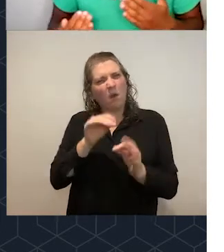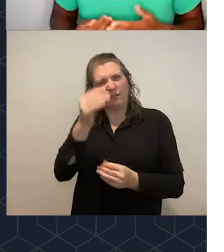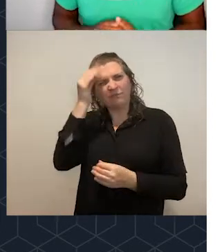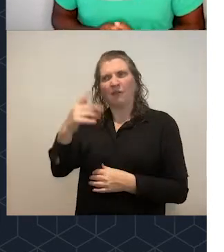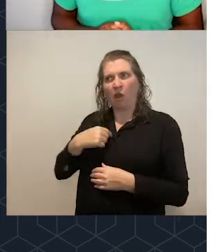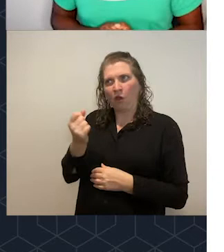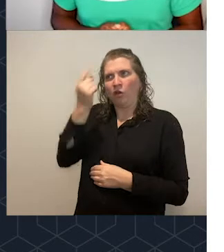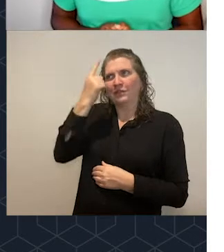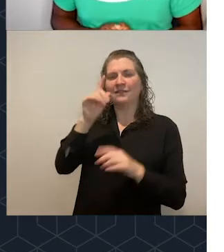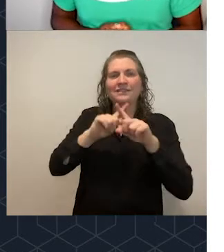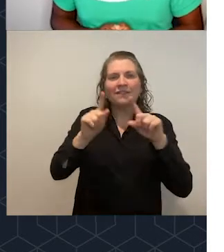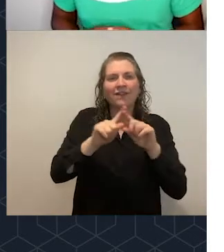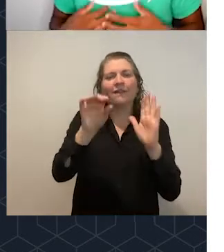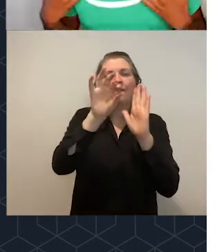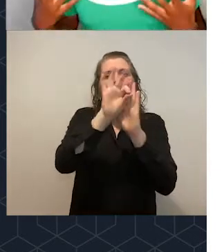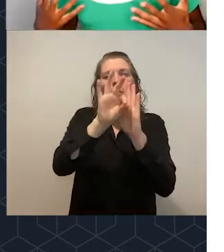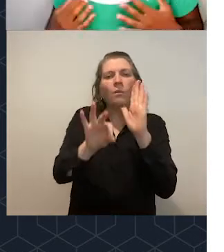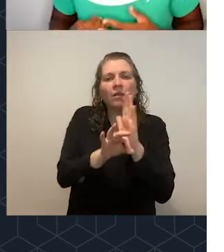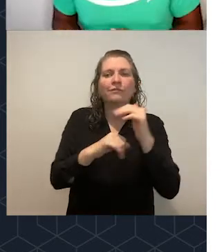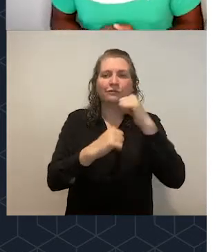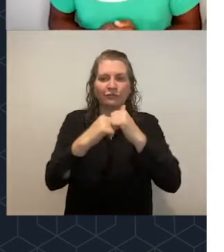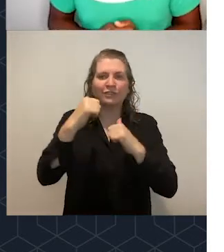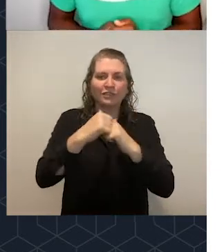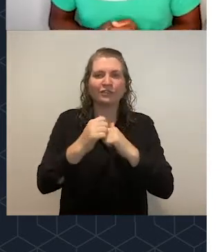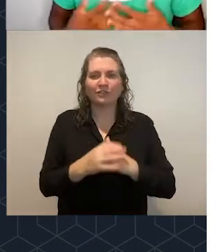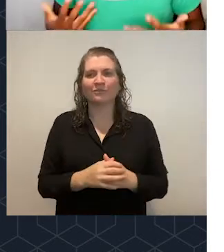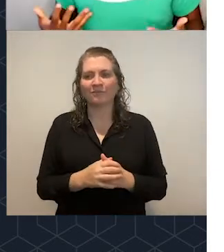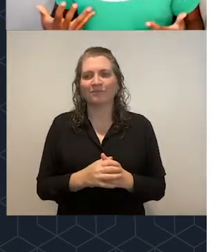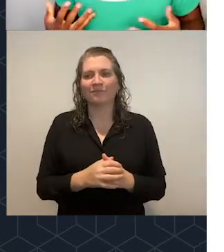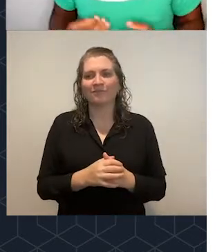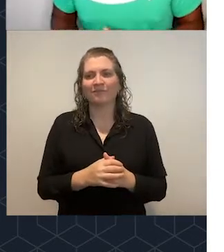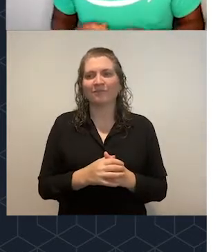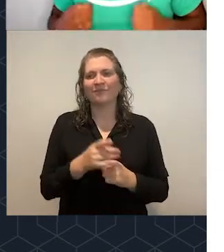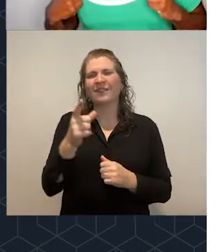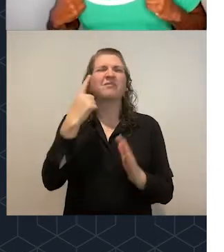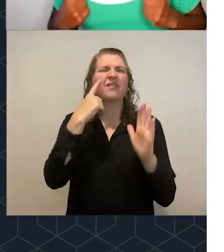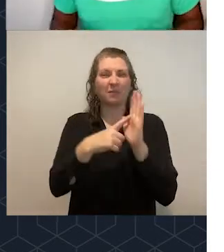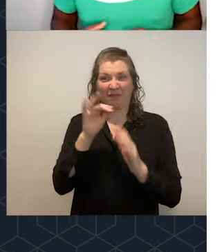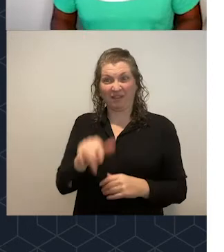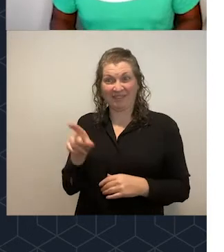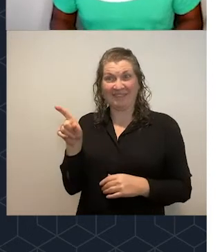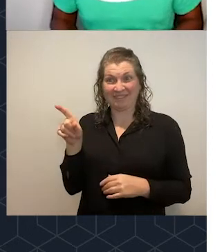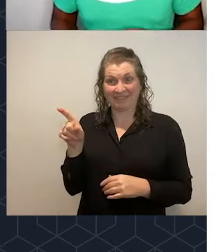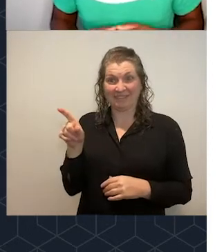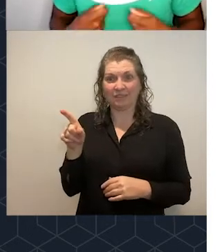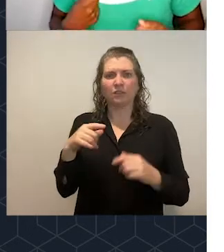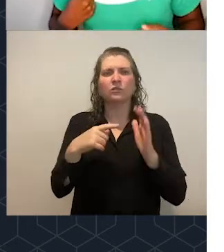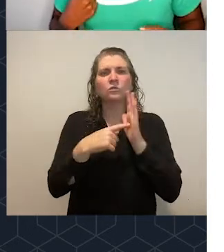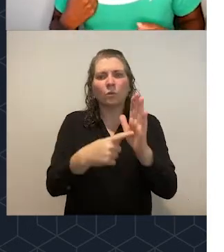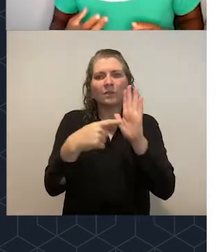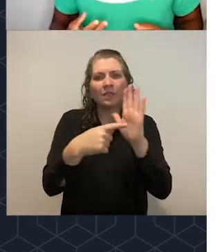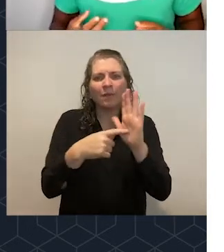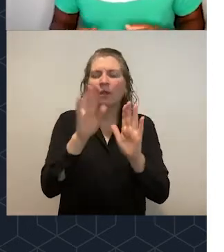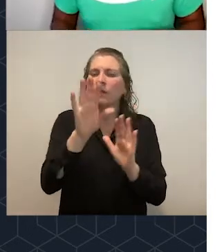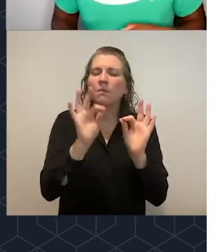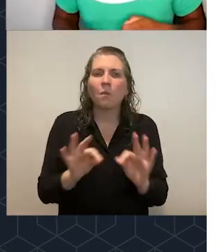Y, and Z number of sales weekly to generate X, Y, and Z number of revenue. You know, you want to achieve an increase of X, Y,